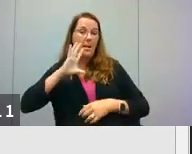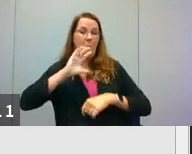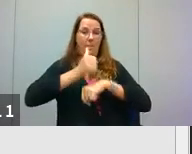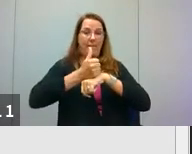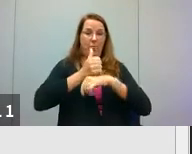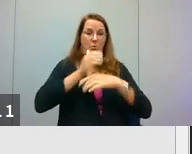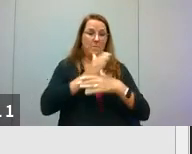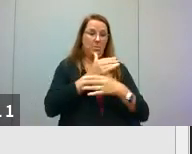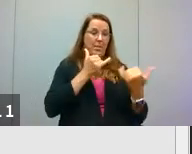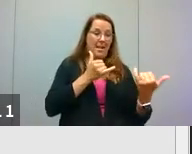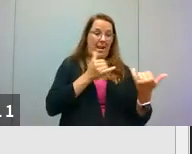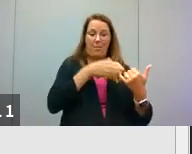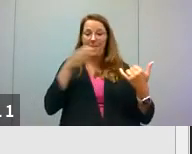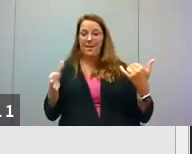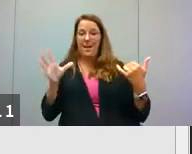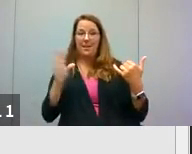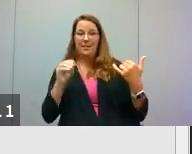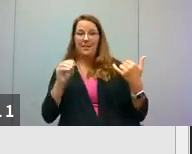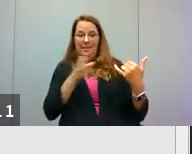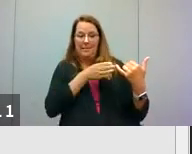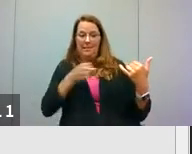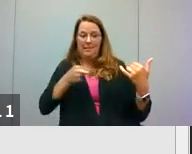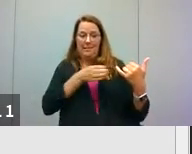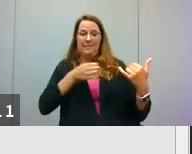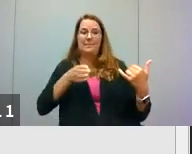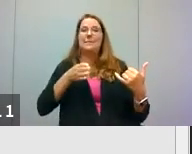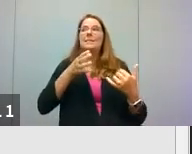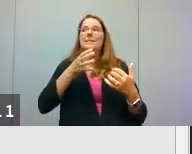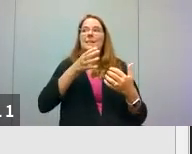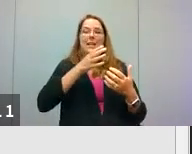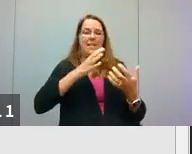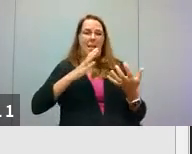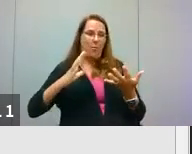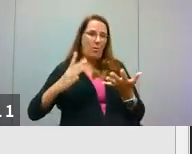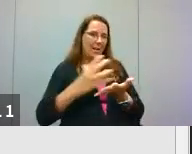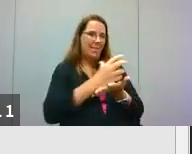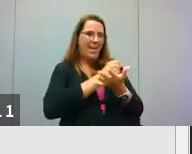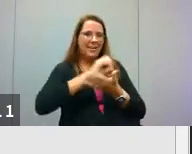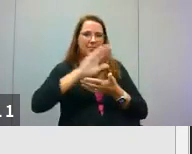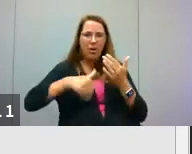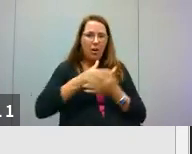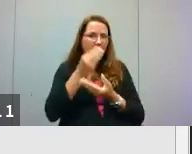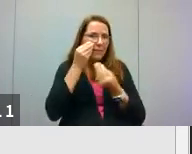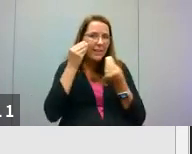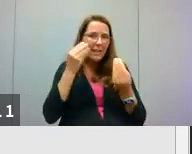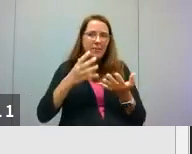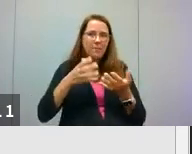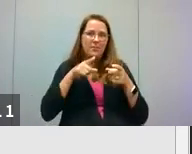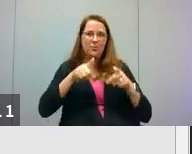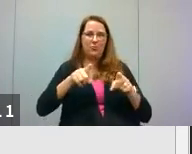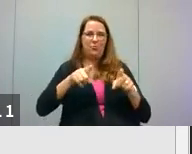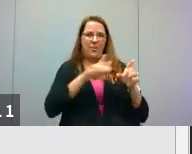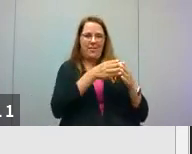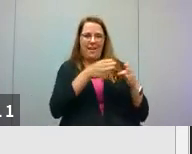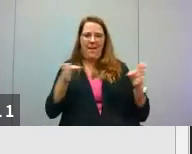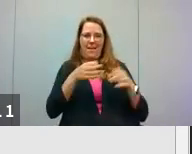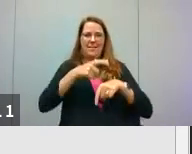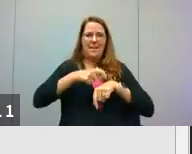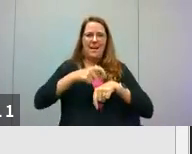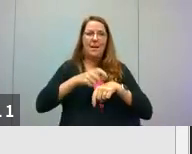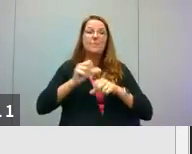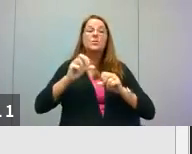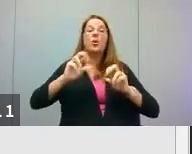now and the next meeting and get all of that information collected so that it's ready, that you'll have a slate of